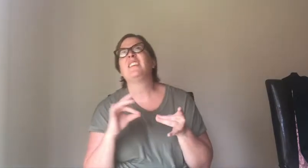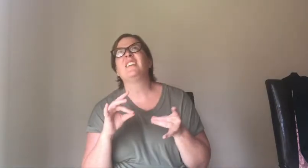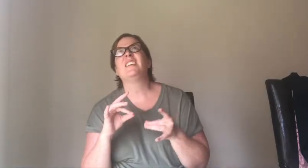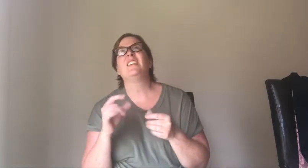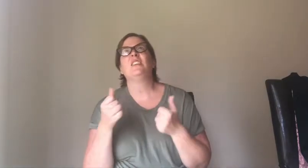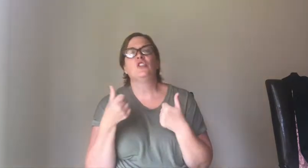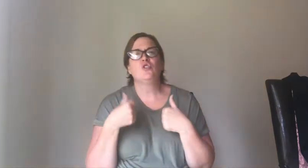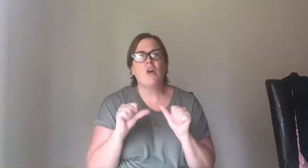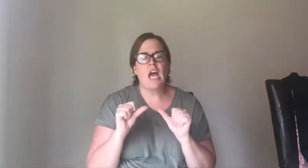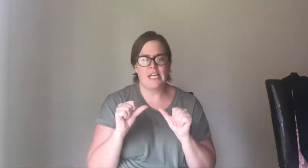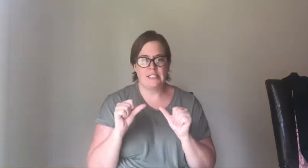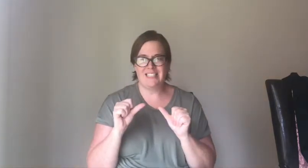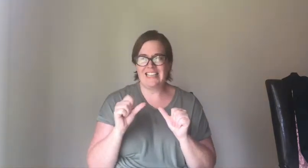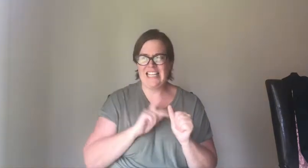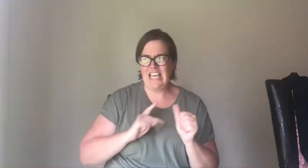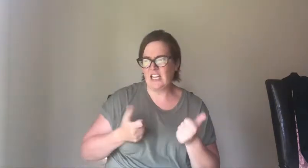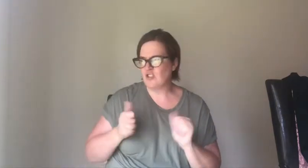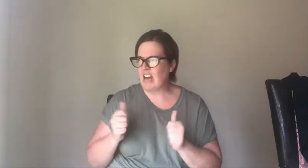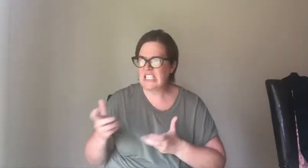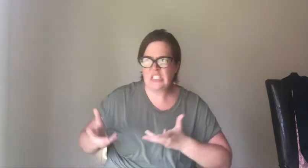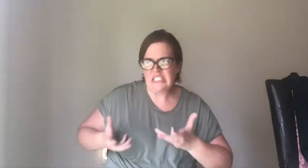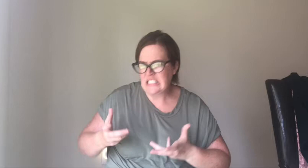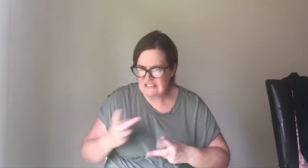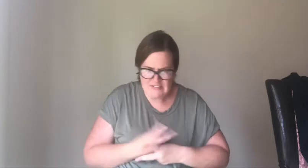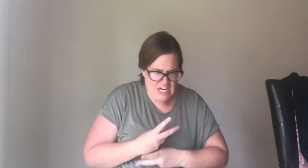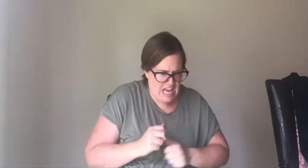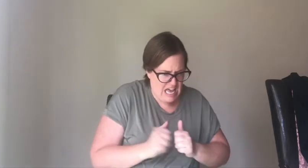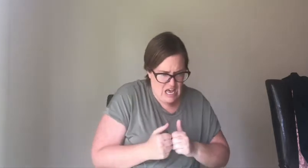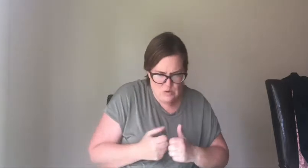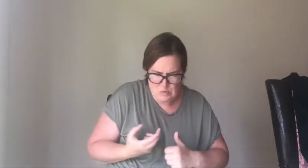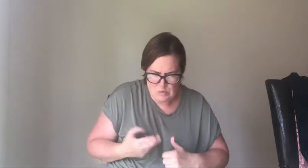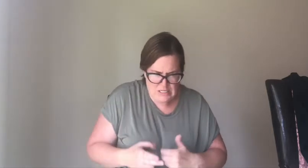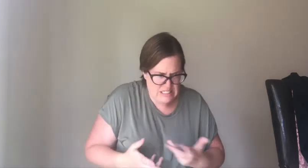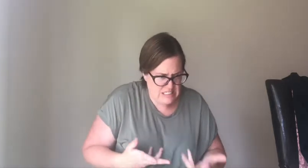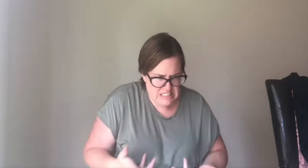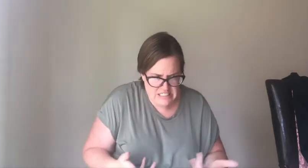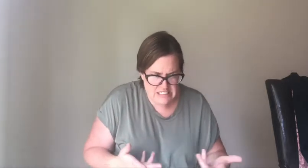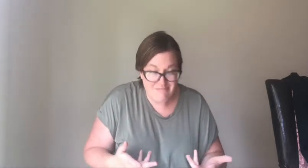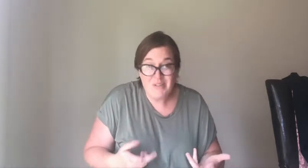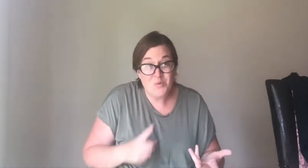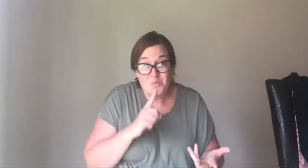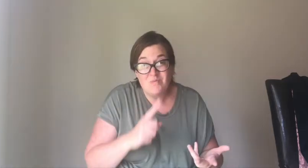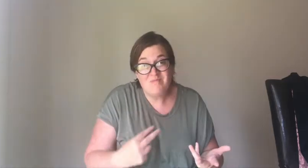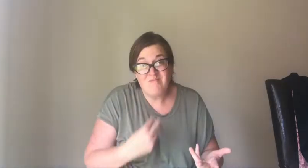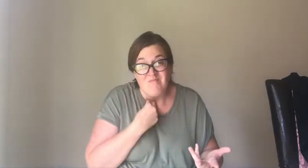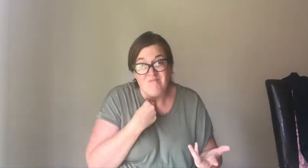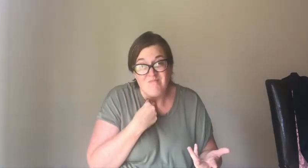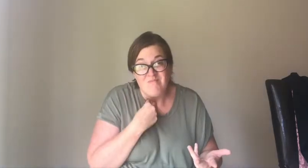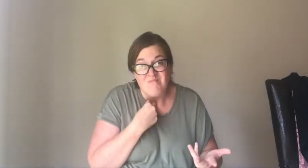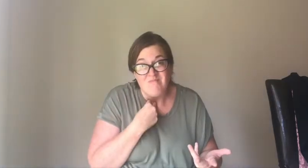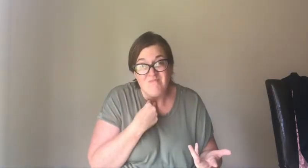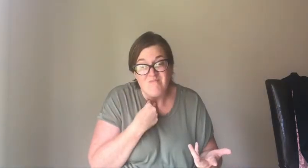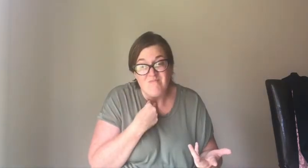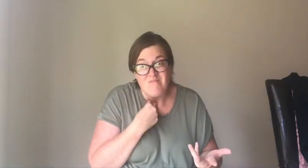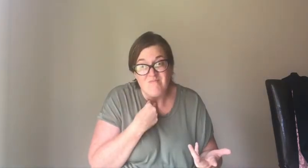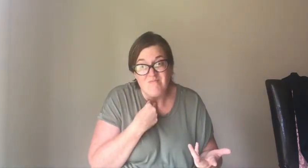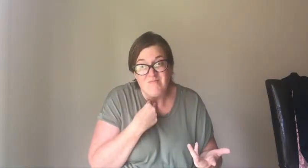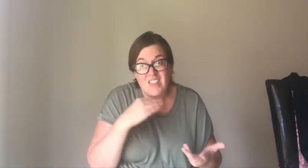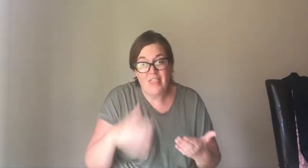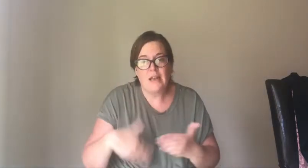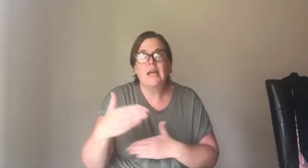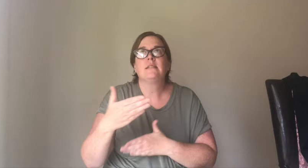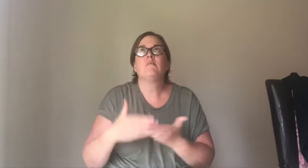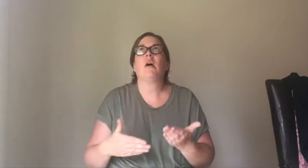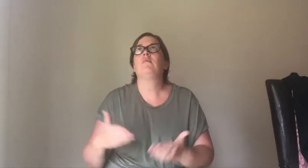went straight to the king and reminded him about his law. Did you not sign a law that for the next 30 days,